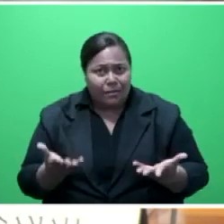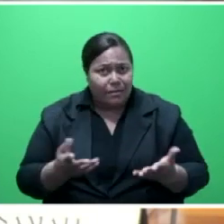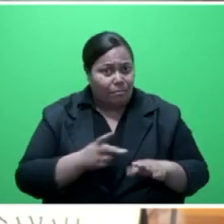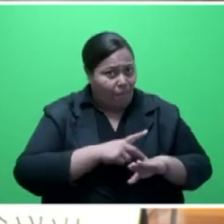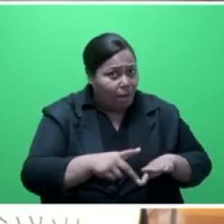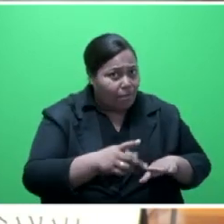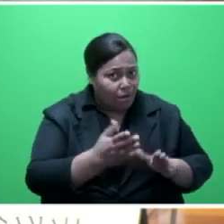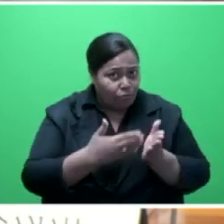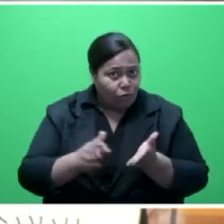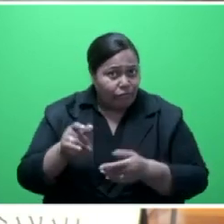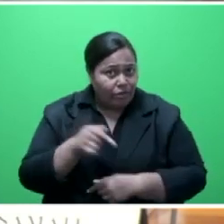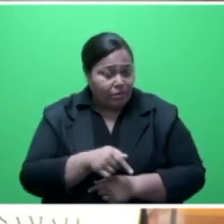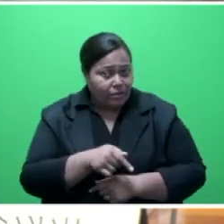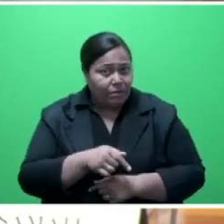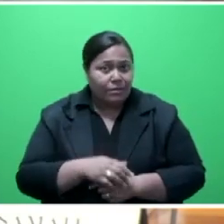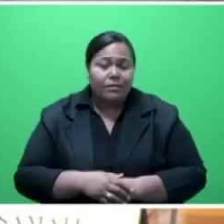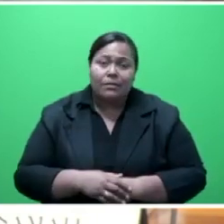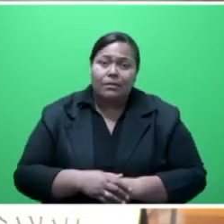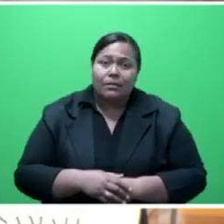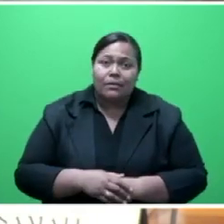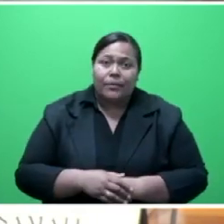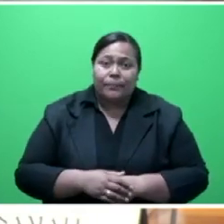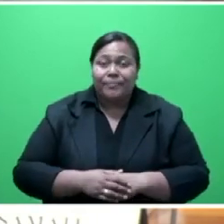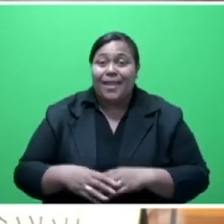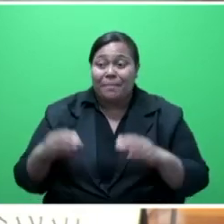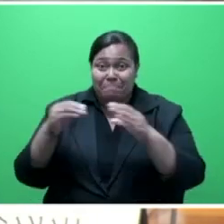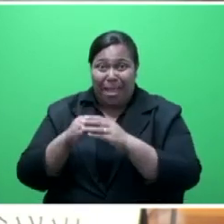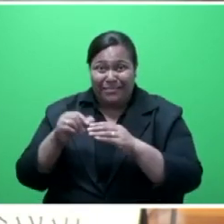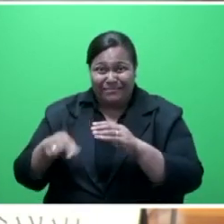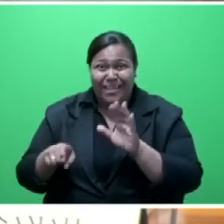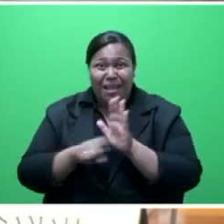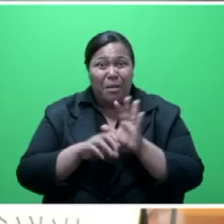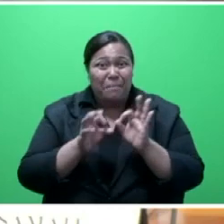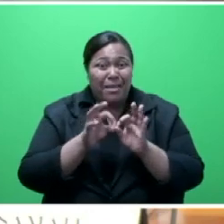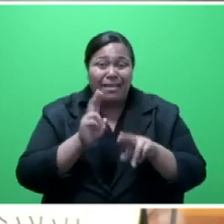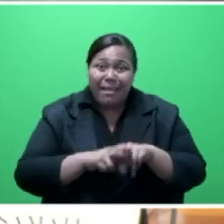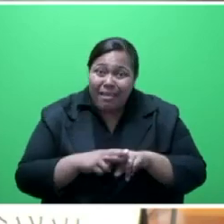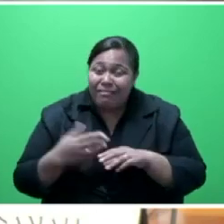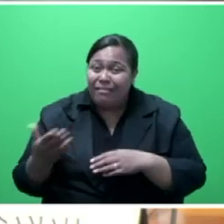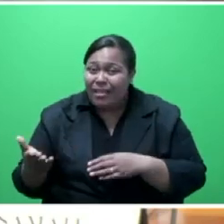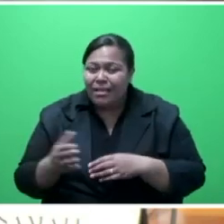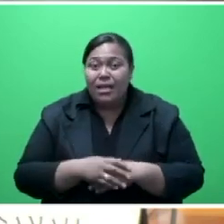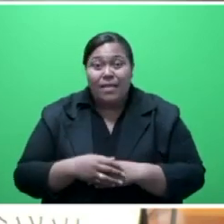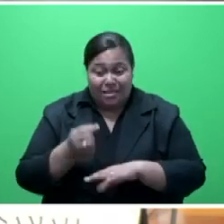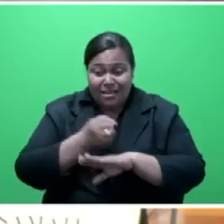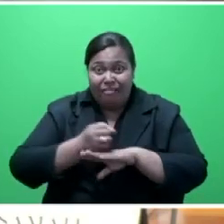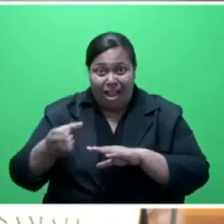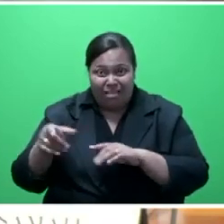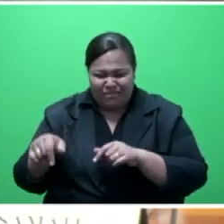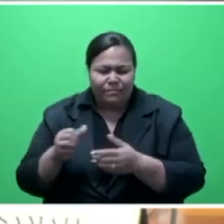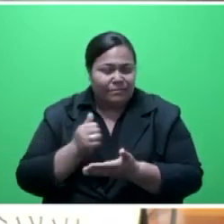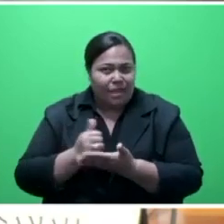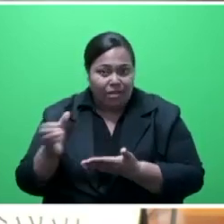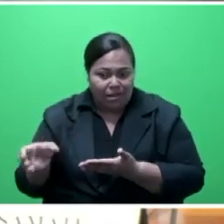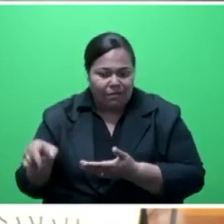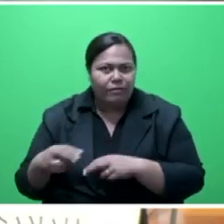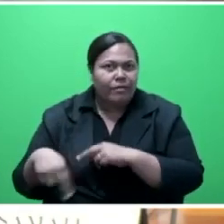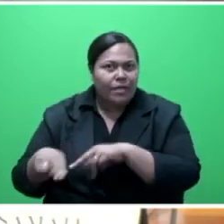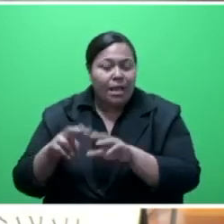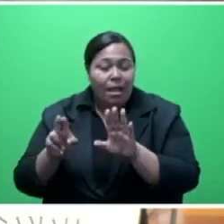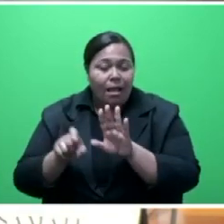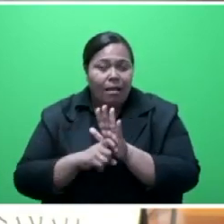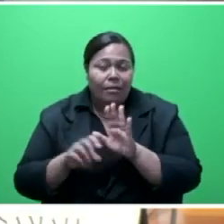approving this, including the Governor of the Reserve Bank of Fiji, Mr. Arif Ali, the Board of the FNPF, and the team at the Ministry of